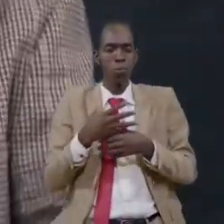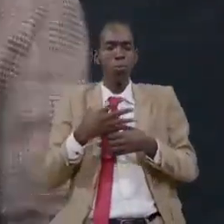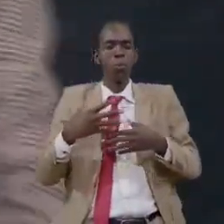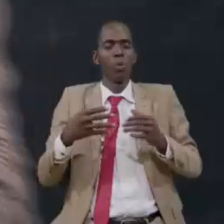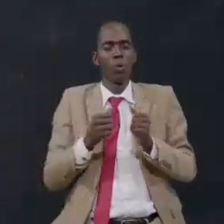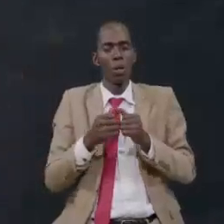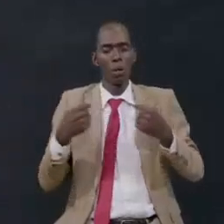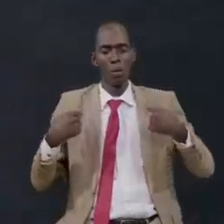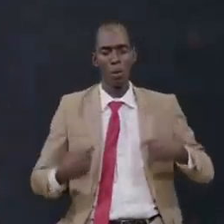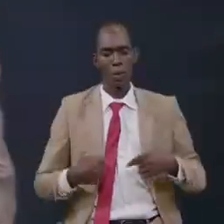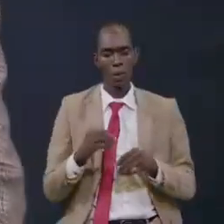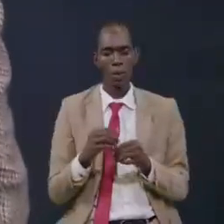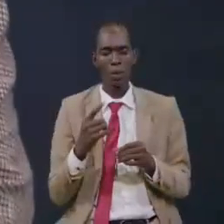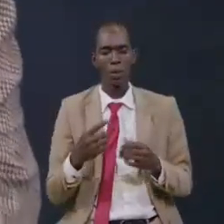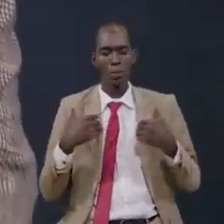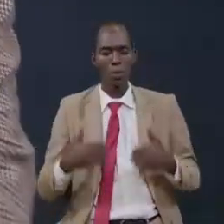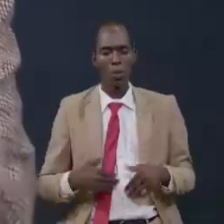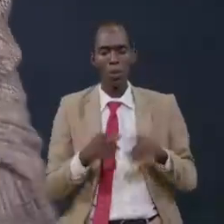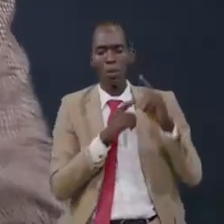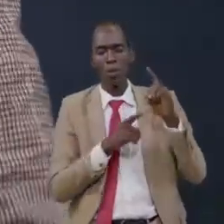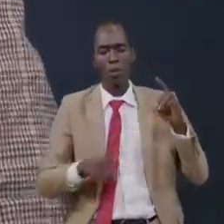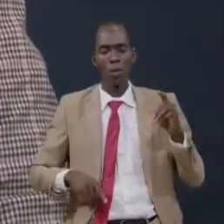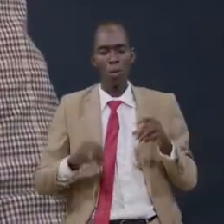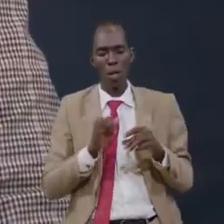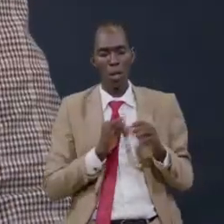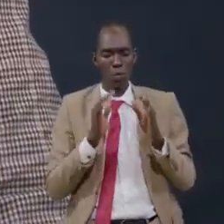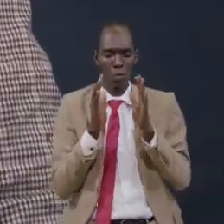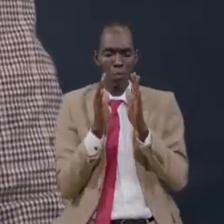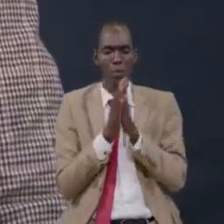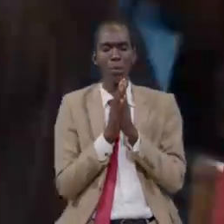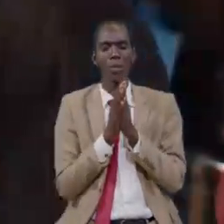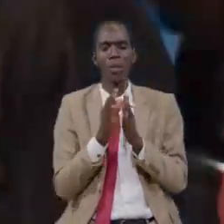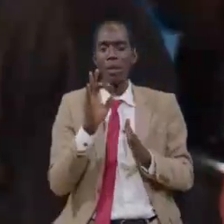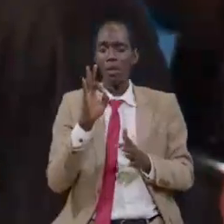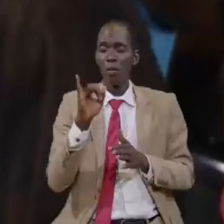body, Lord, I pray fibroid come out in Jesus' name.